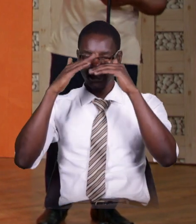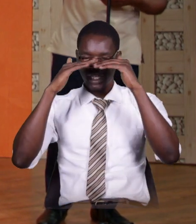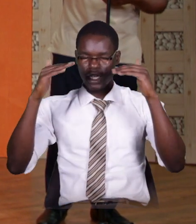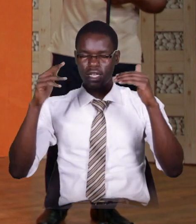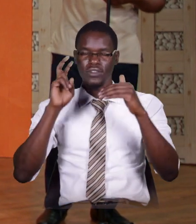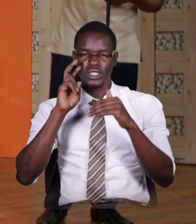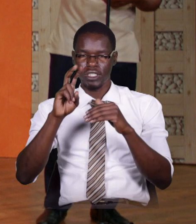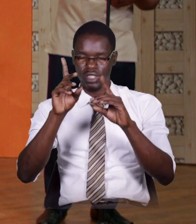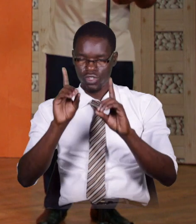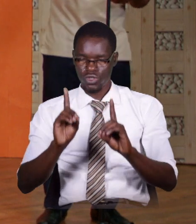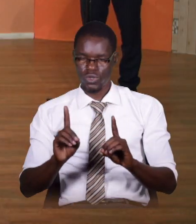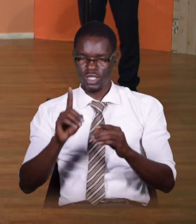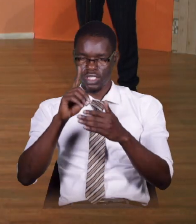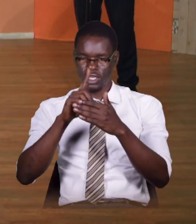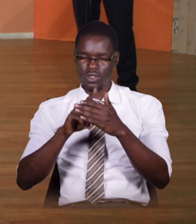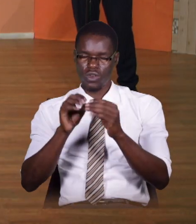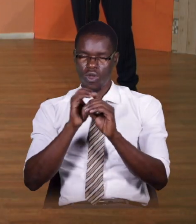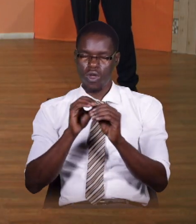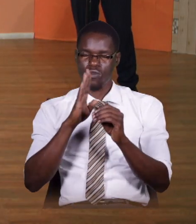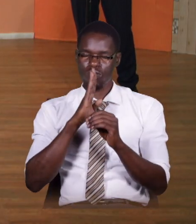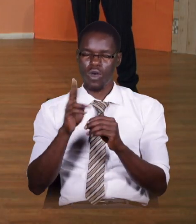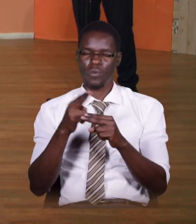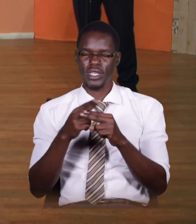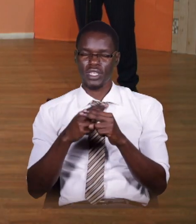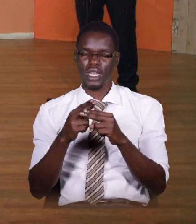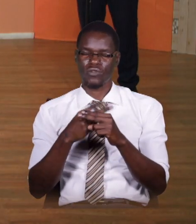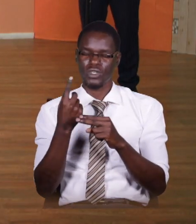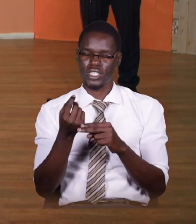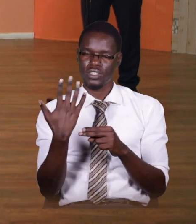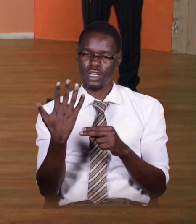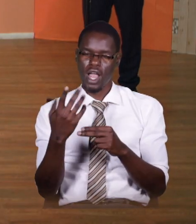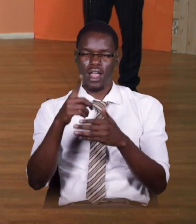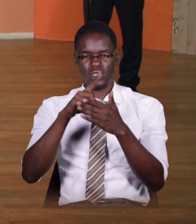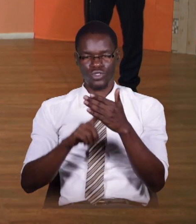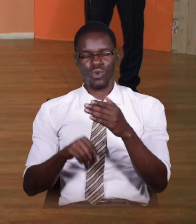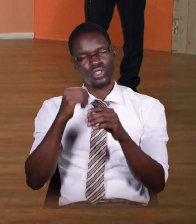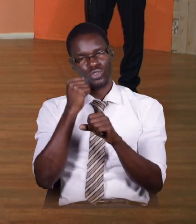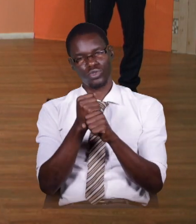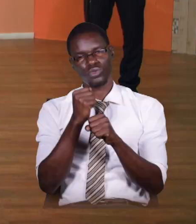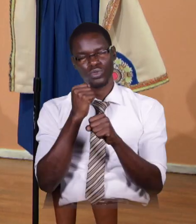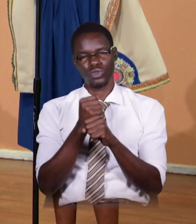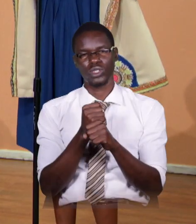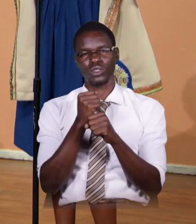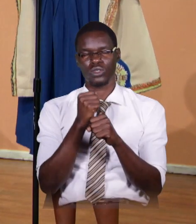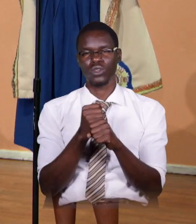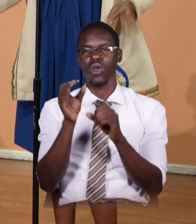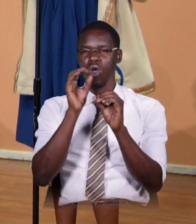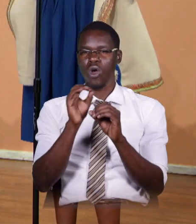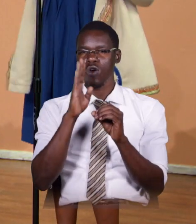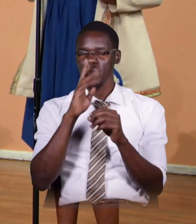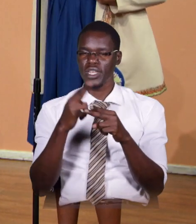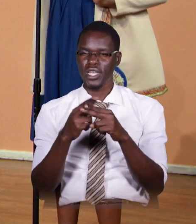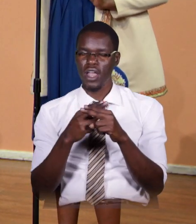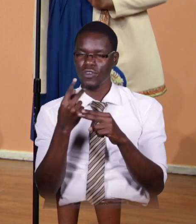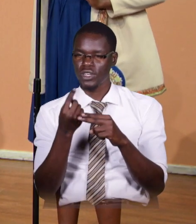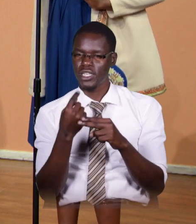For the Father up above is looking down in love. Oh, be careful, little hands, what mouth. You